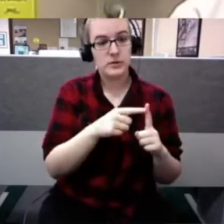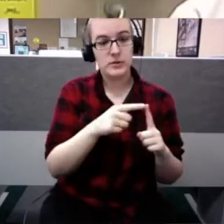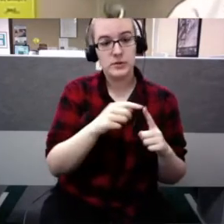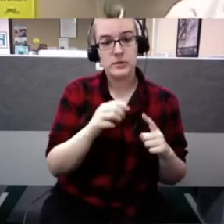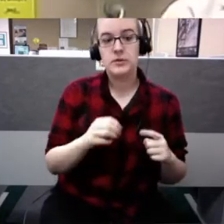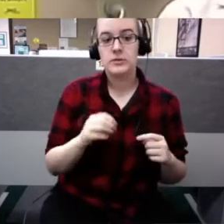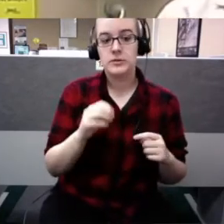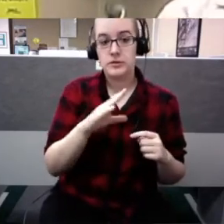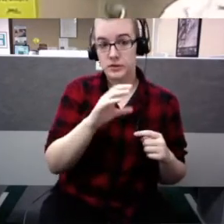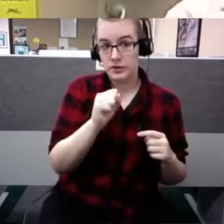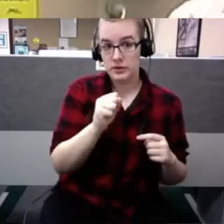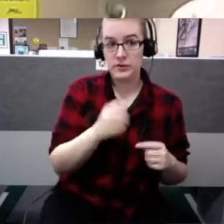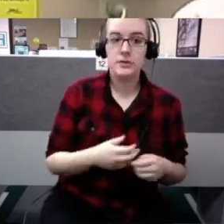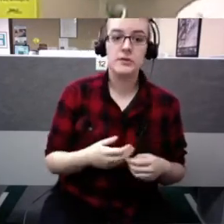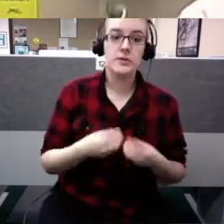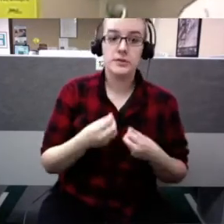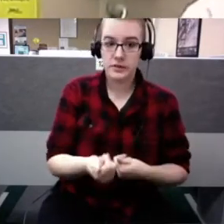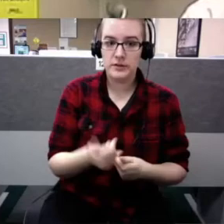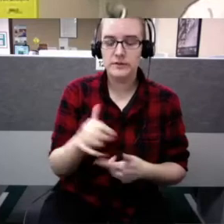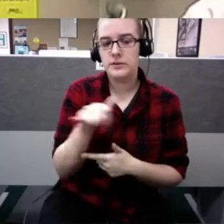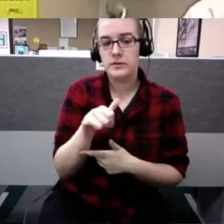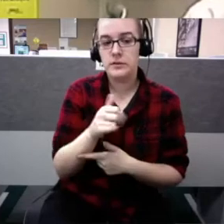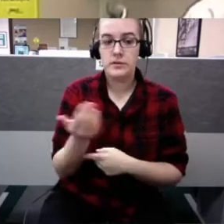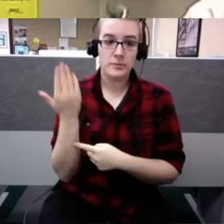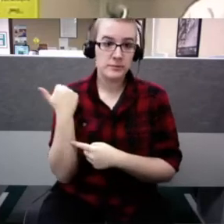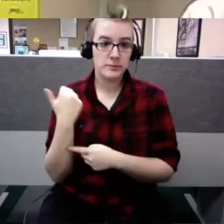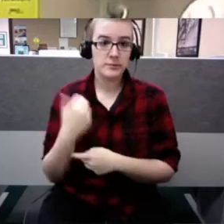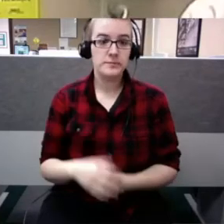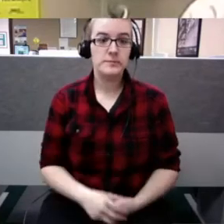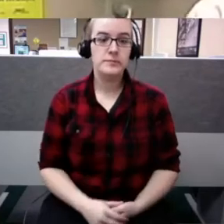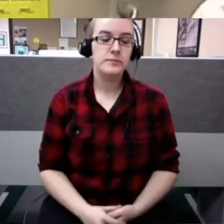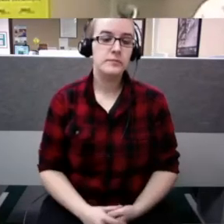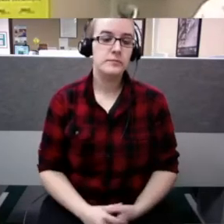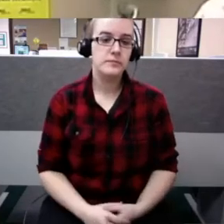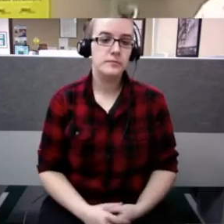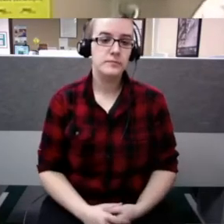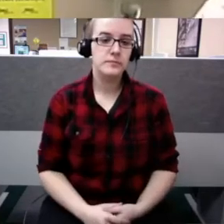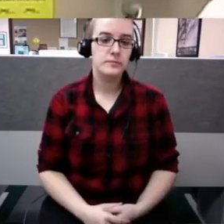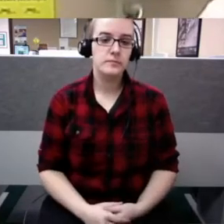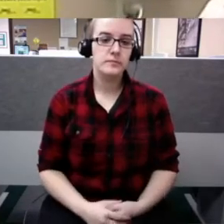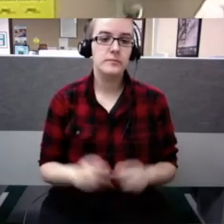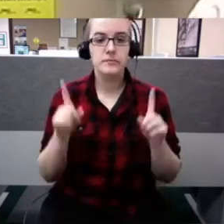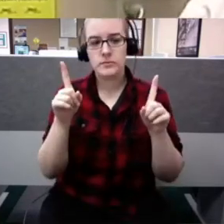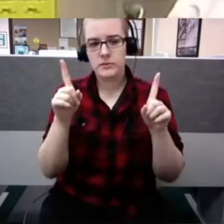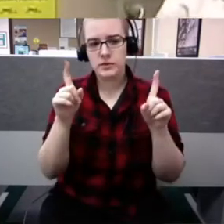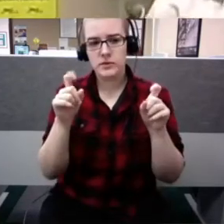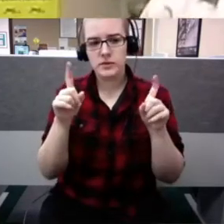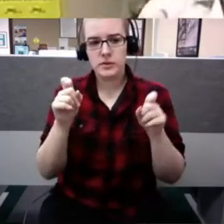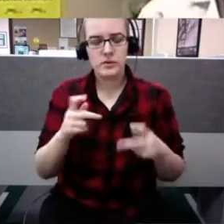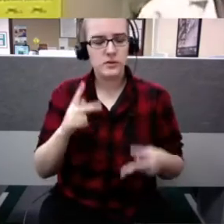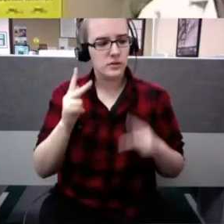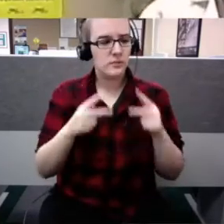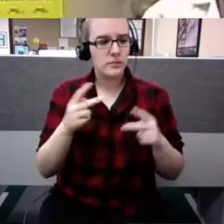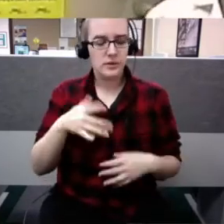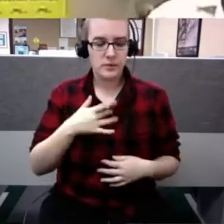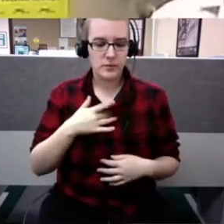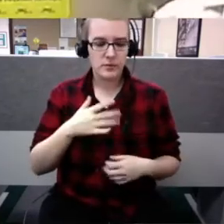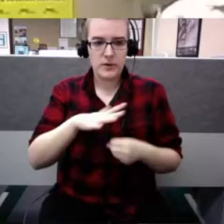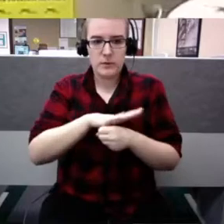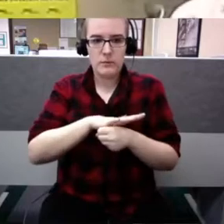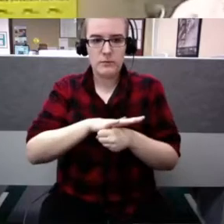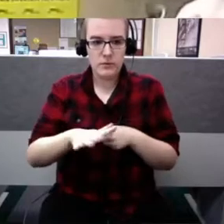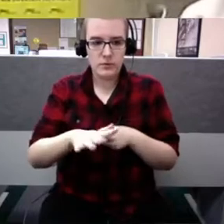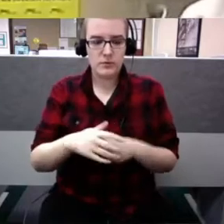conscious sedation, which is similar to what is used in the other exam. During this test, most people experience the feeling